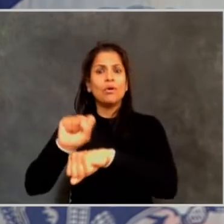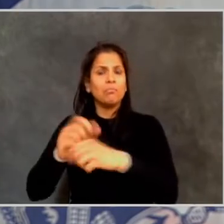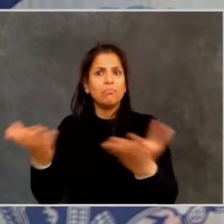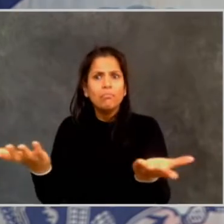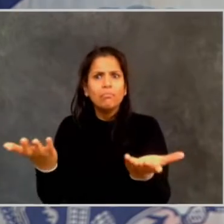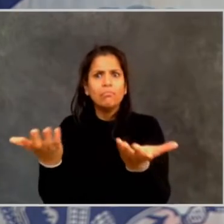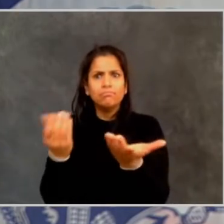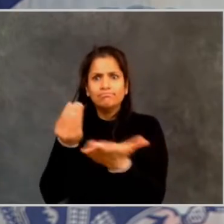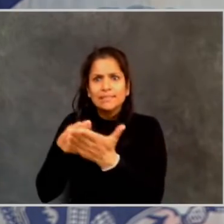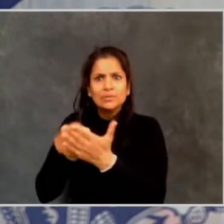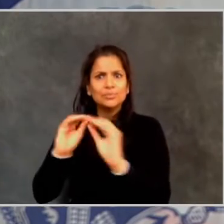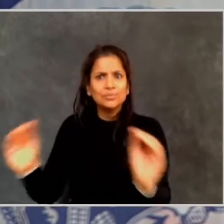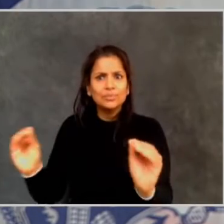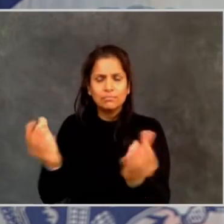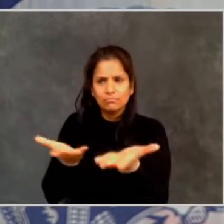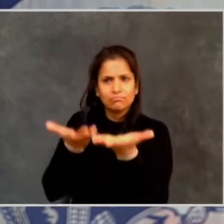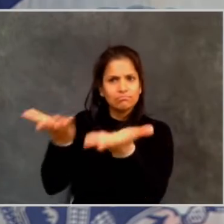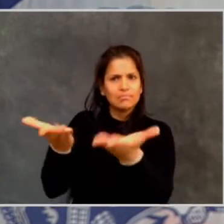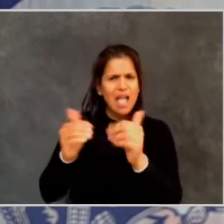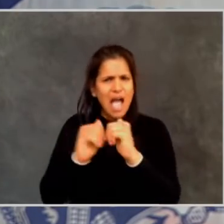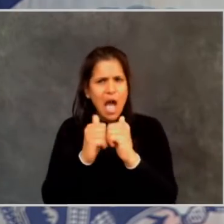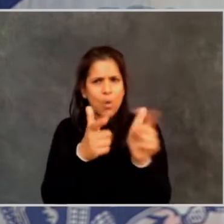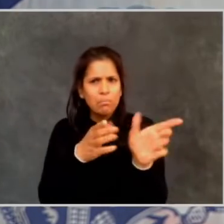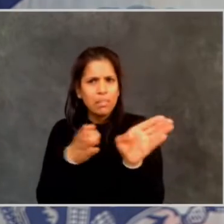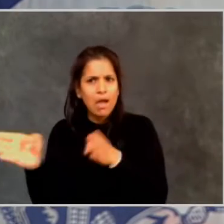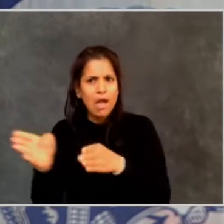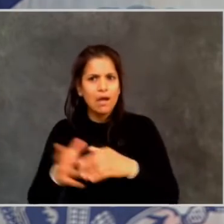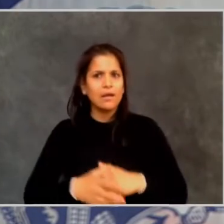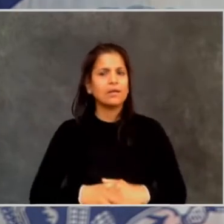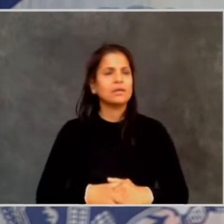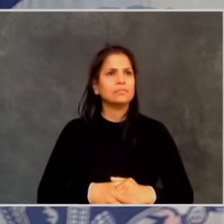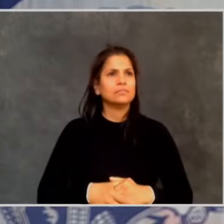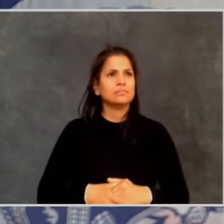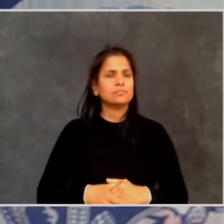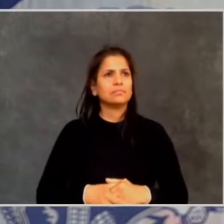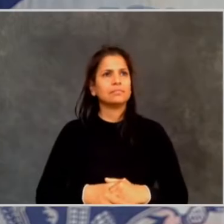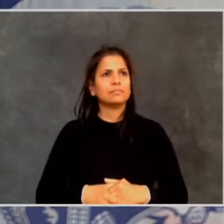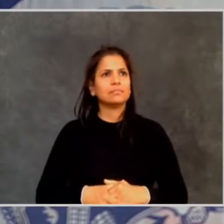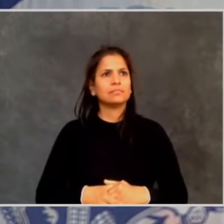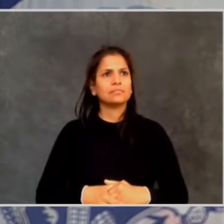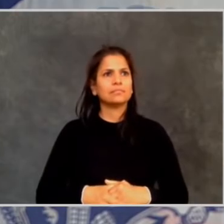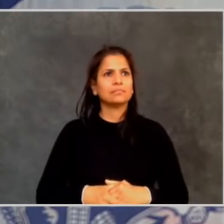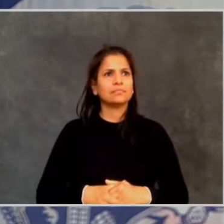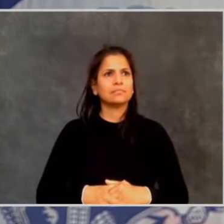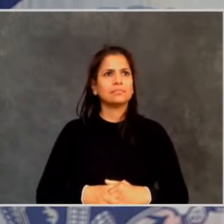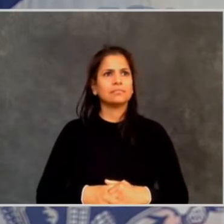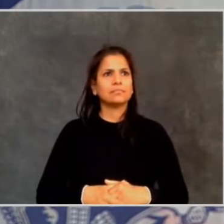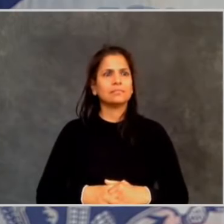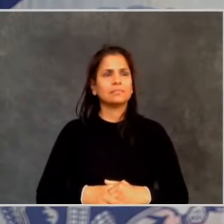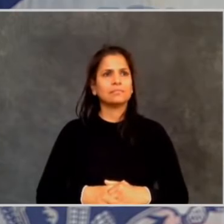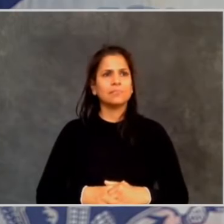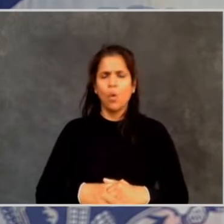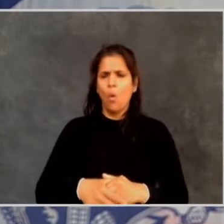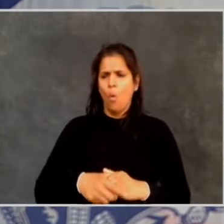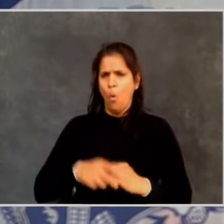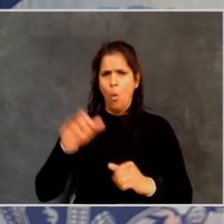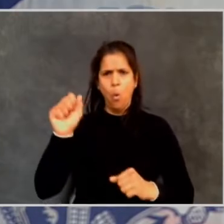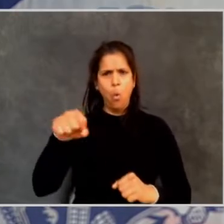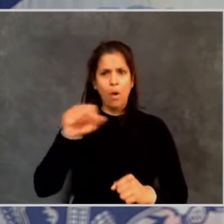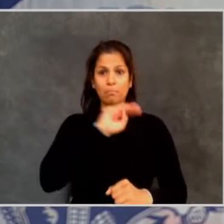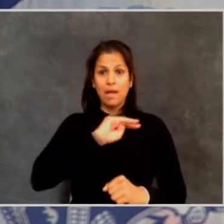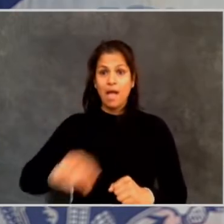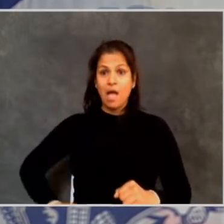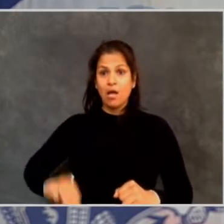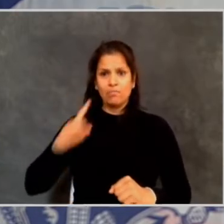first weeks, you could presume people might be able to get by. But with each passing week, it's getting harder